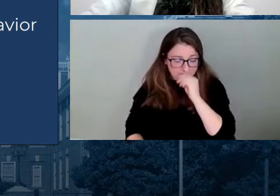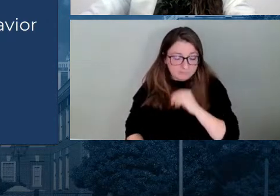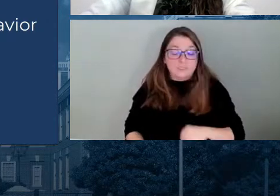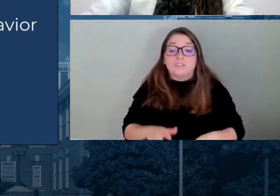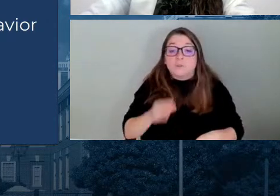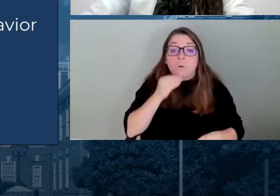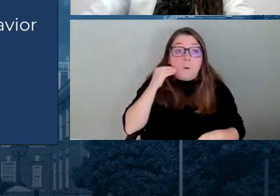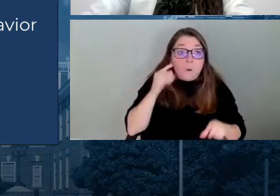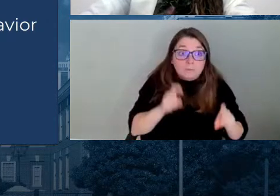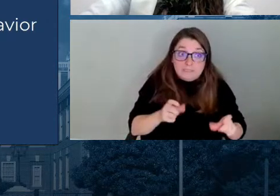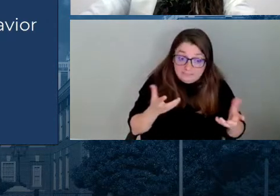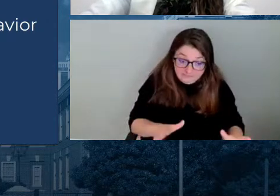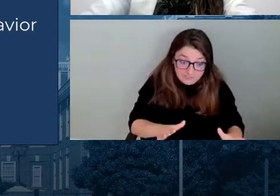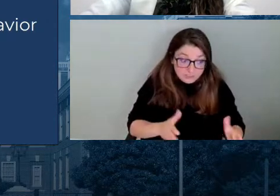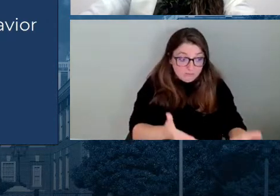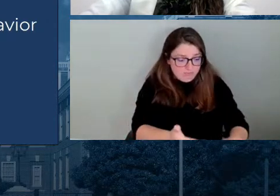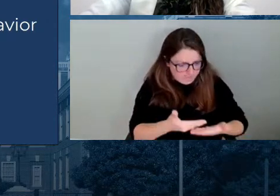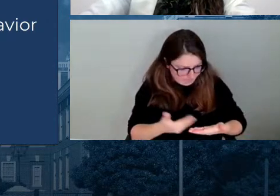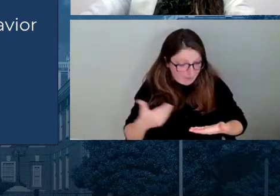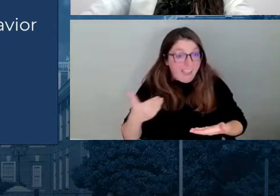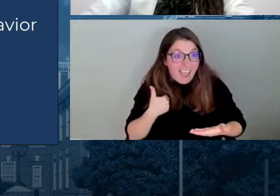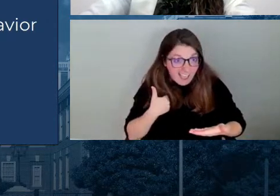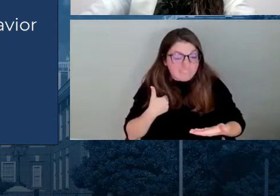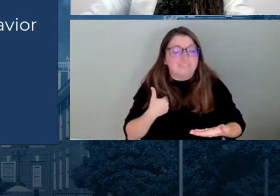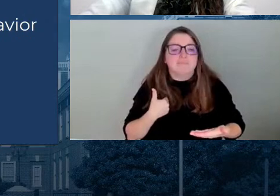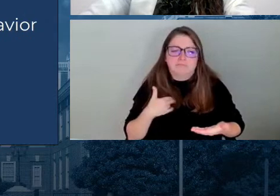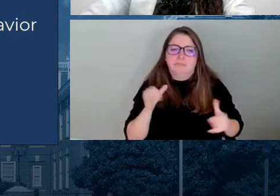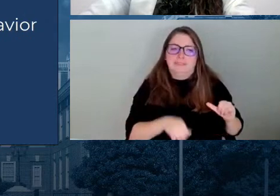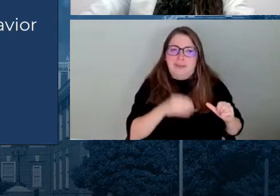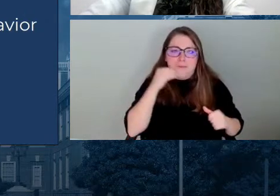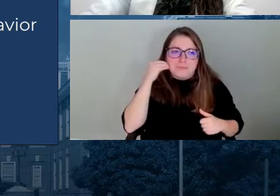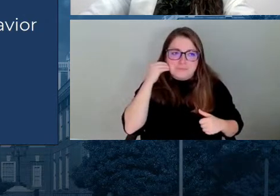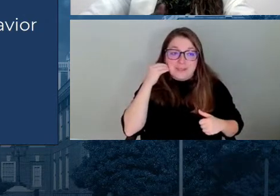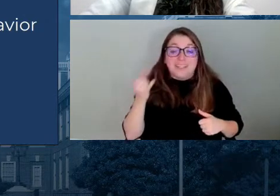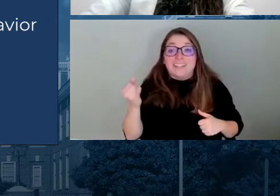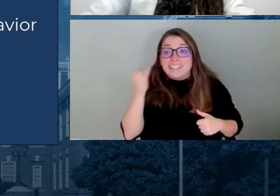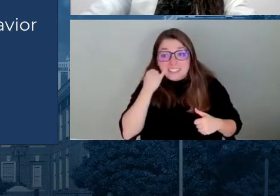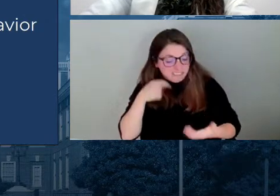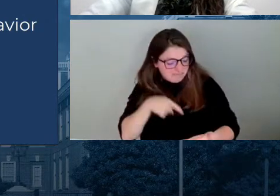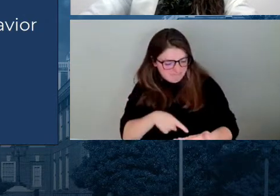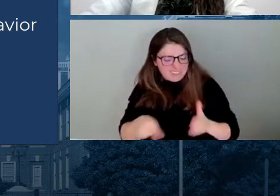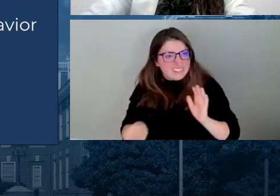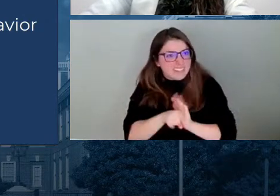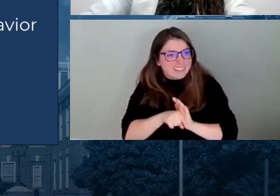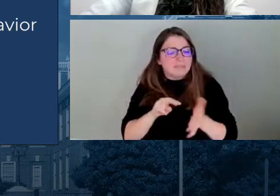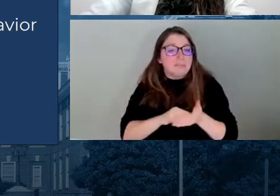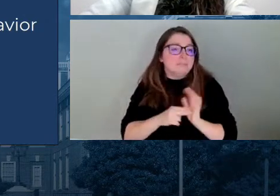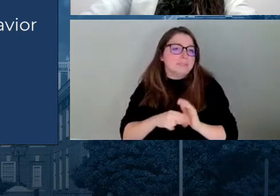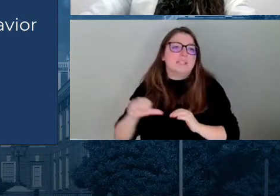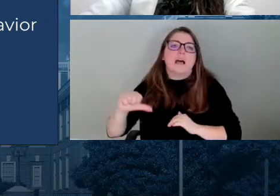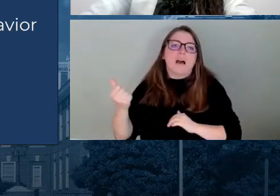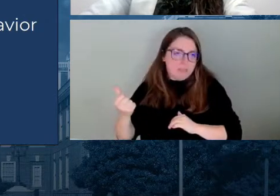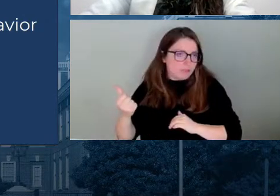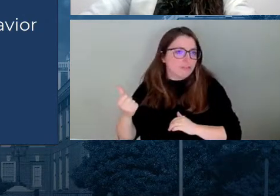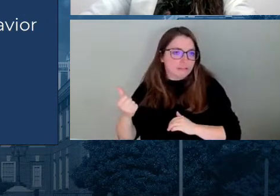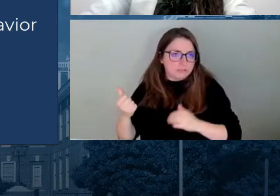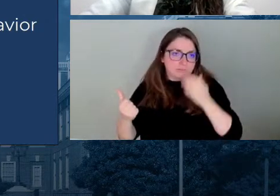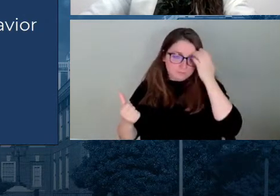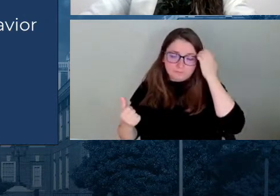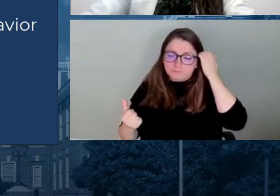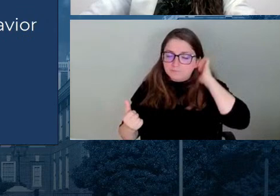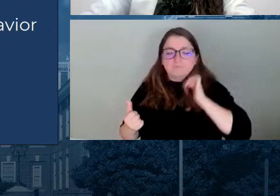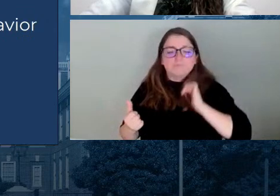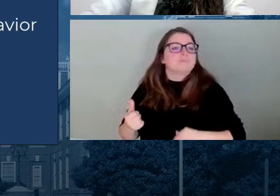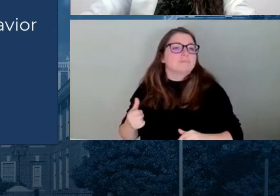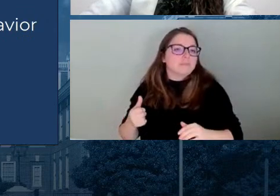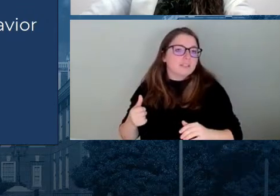to stay home. But if it's not positive, there is likelihood that there could be another virus that's making you sick. So we encourage you to then monitor